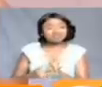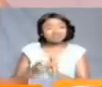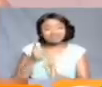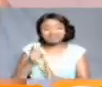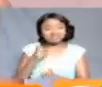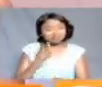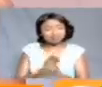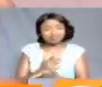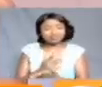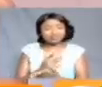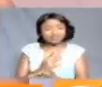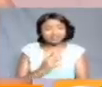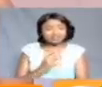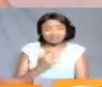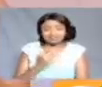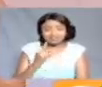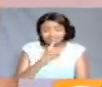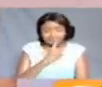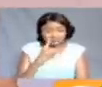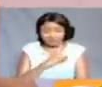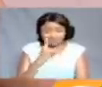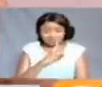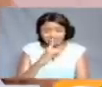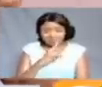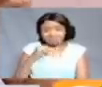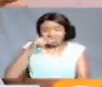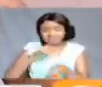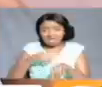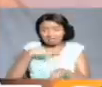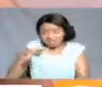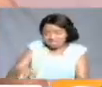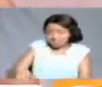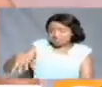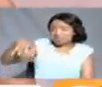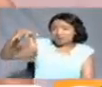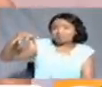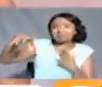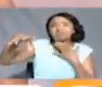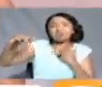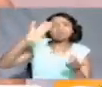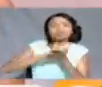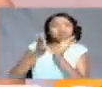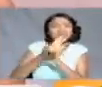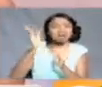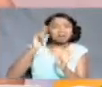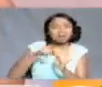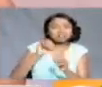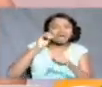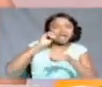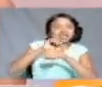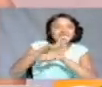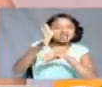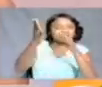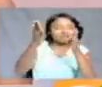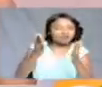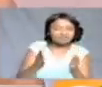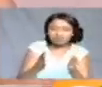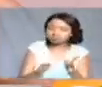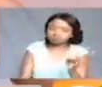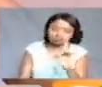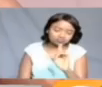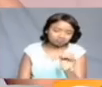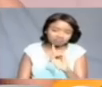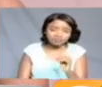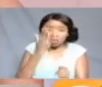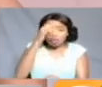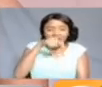territory when you start saying, what I want to be when I grow up is an influencer. Because now you look at university students,